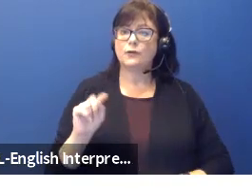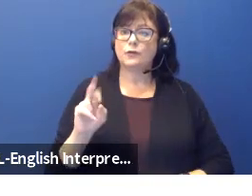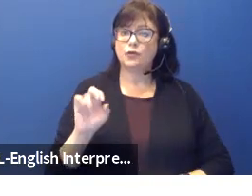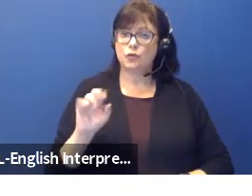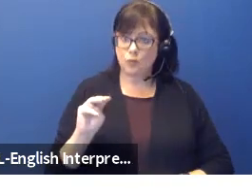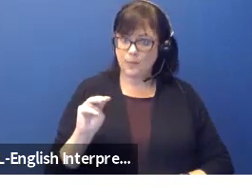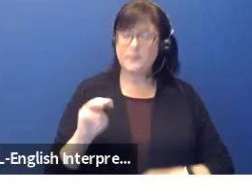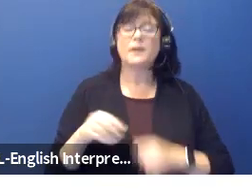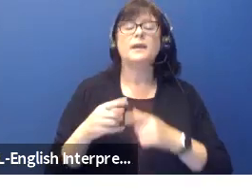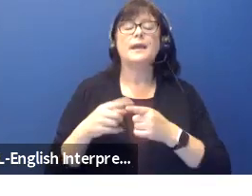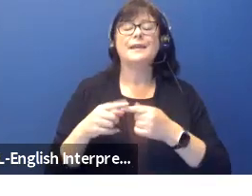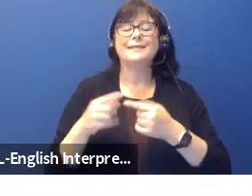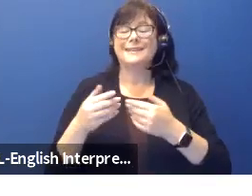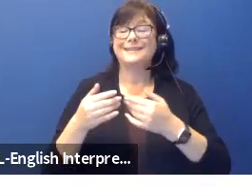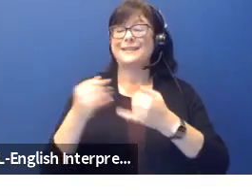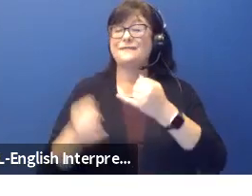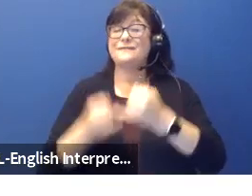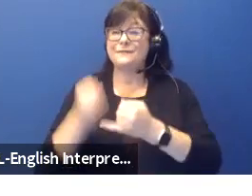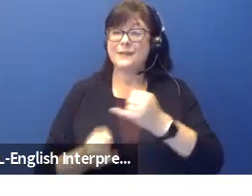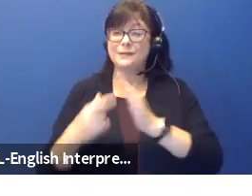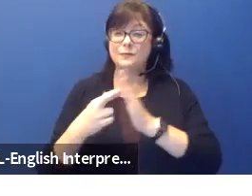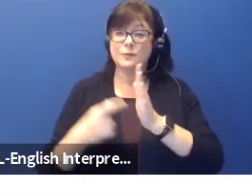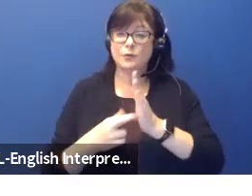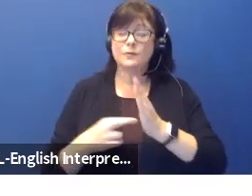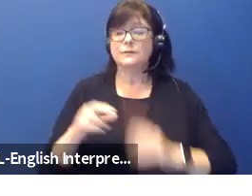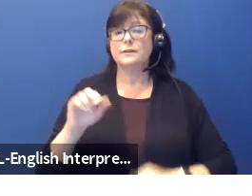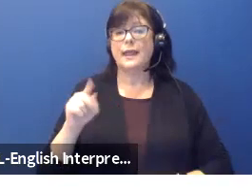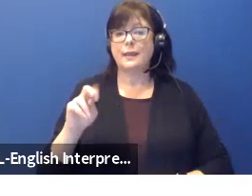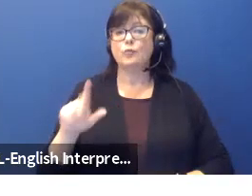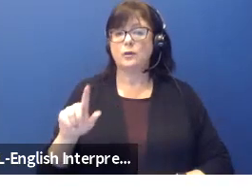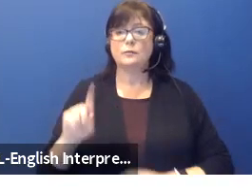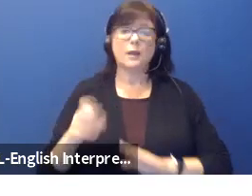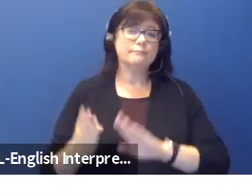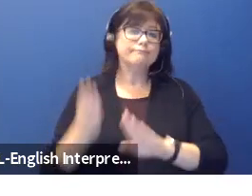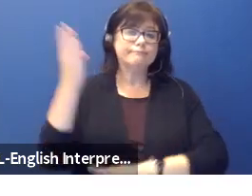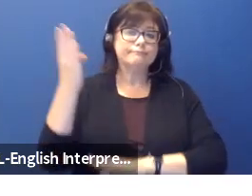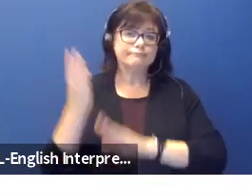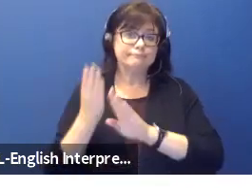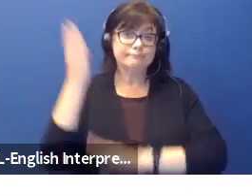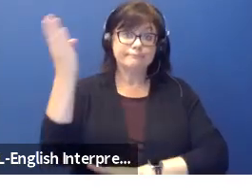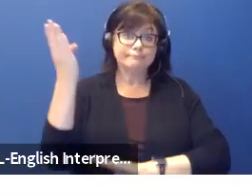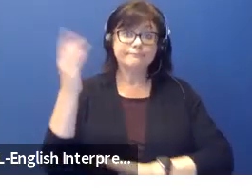So it's a really big one, and it's a really important one to understand where the data is coming from.